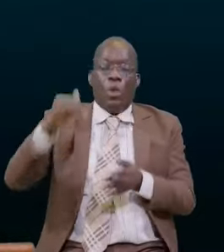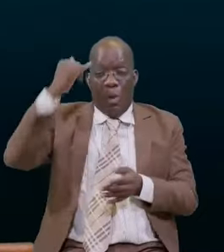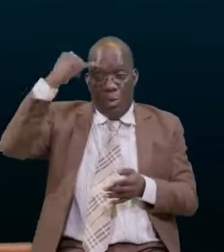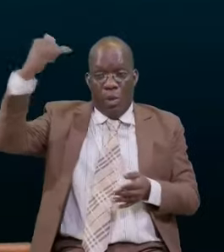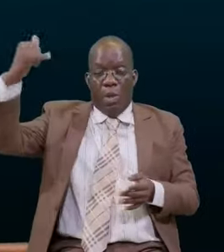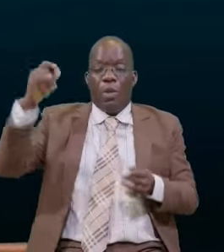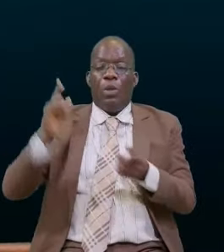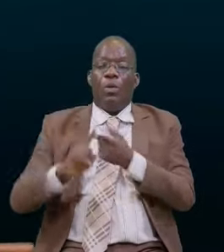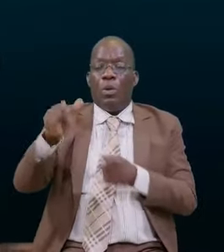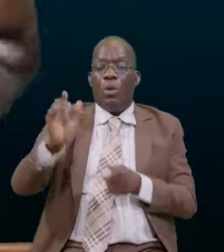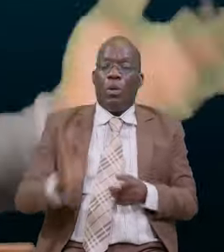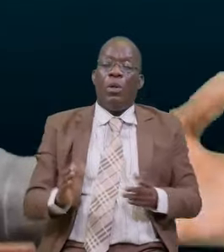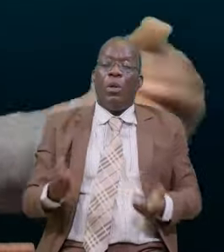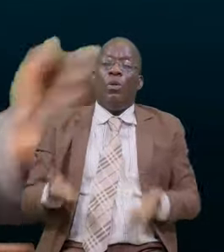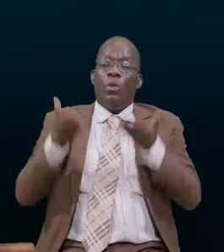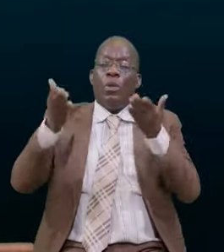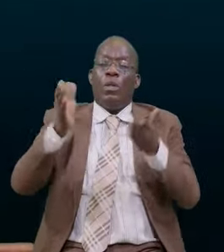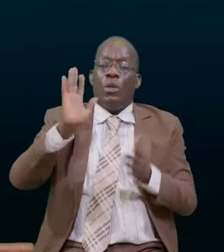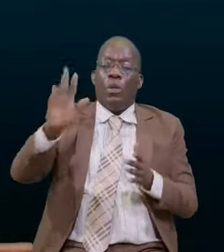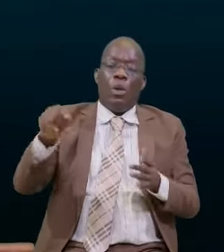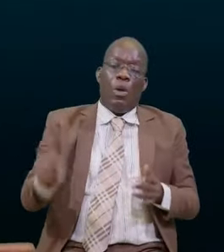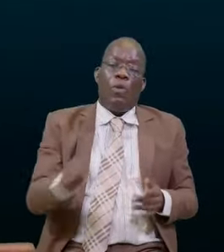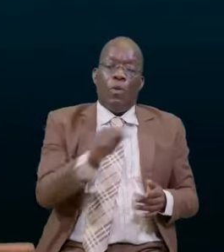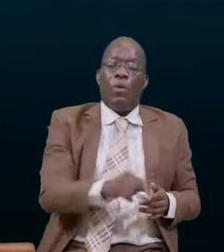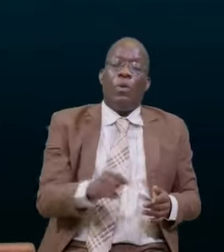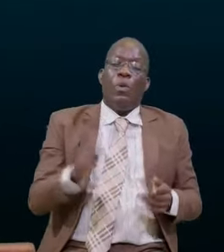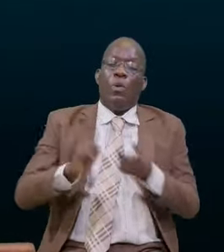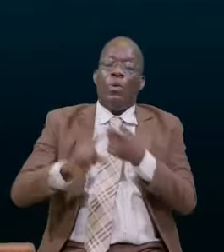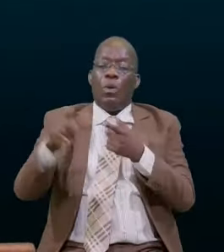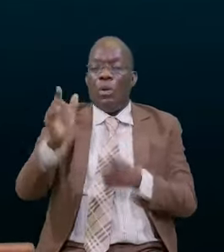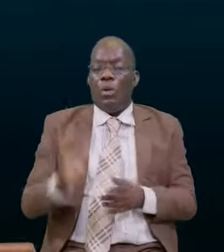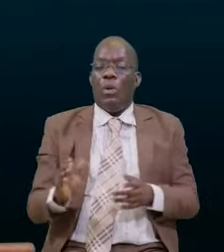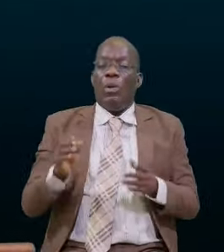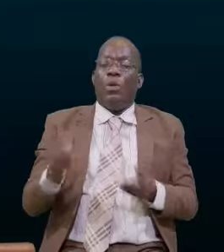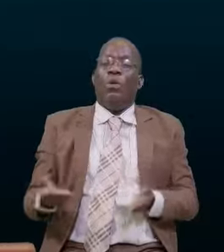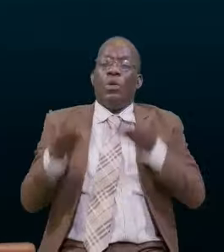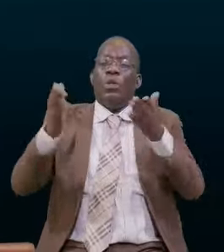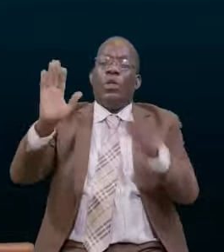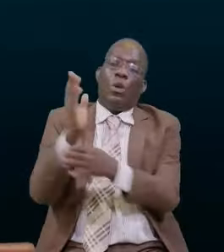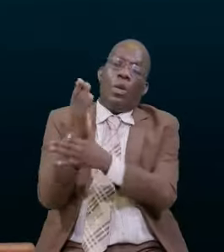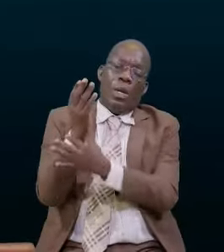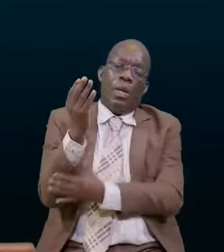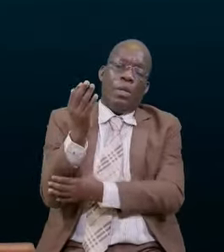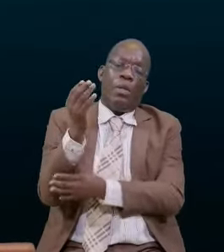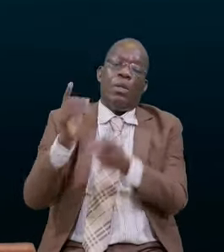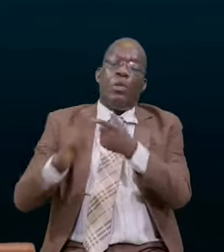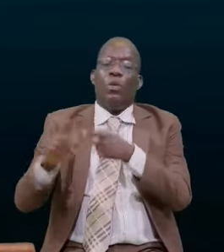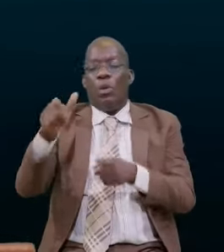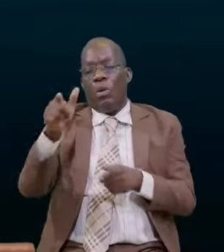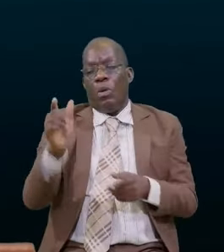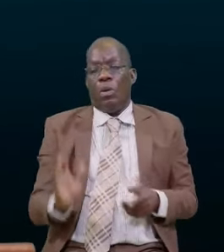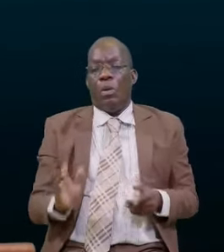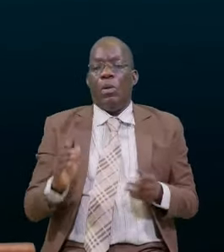leg your feet unto God present your hand unto God present your brain unto God as a